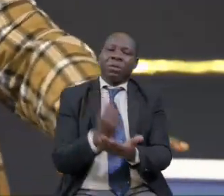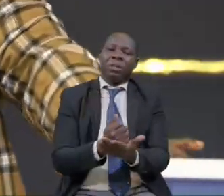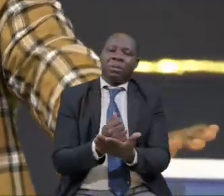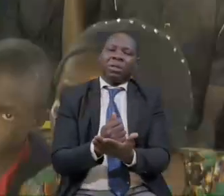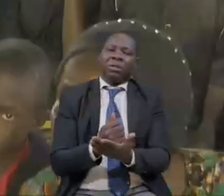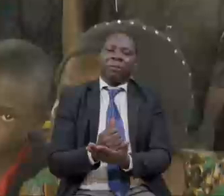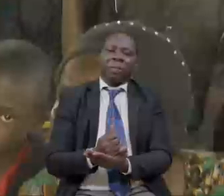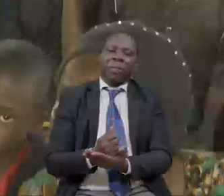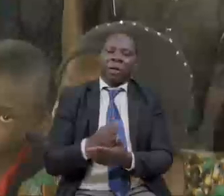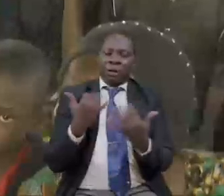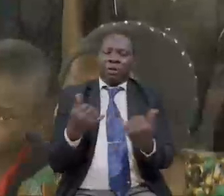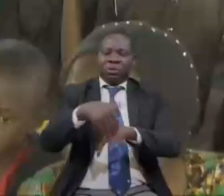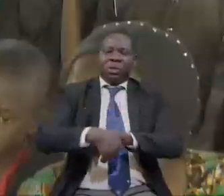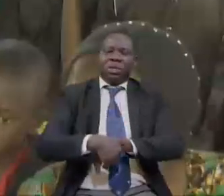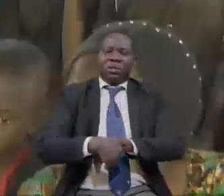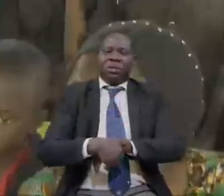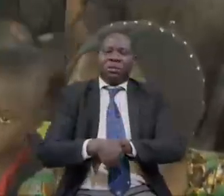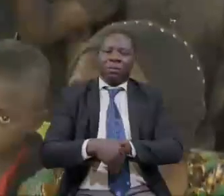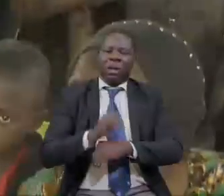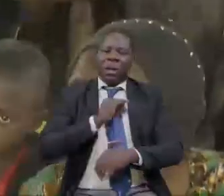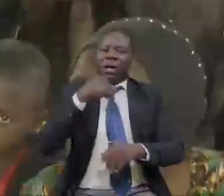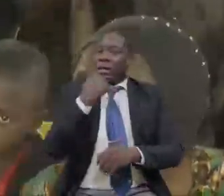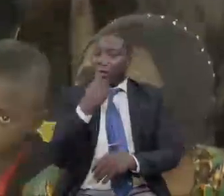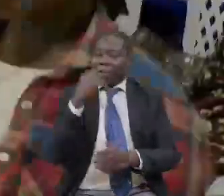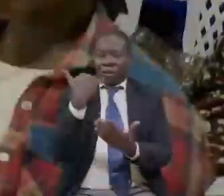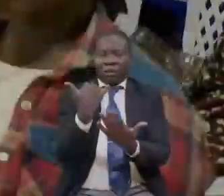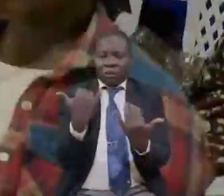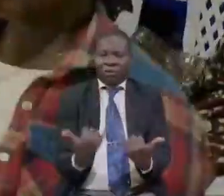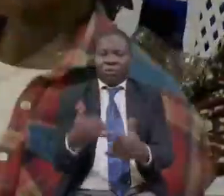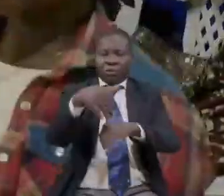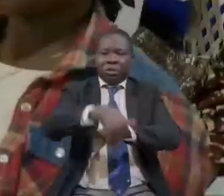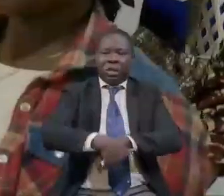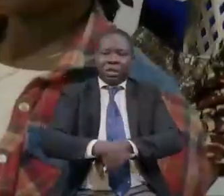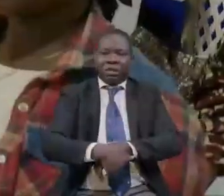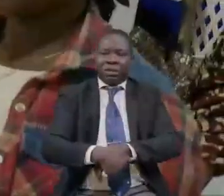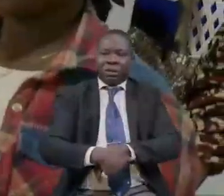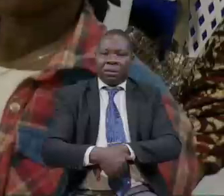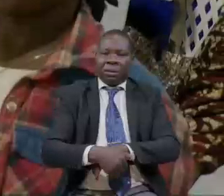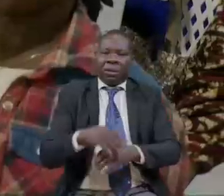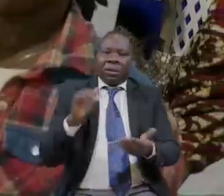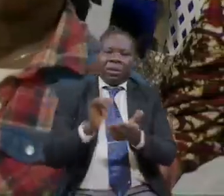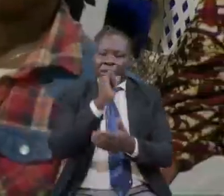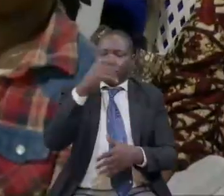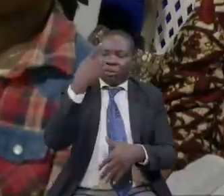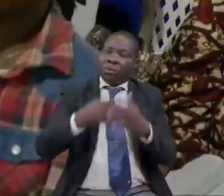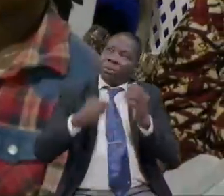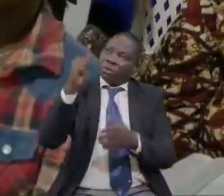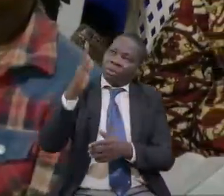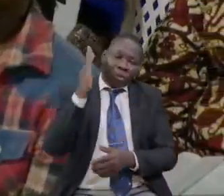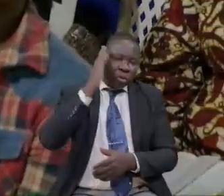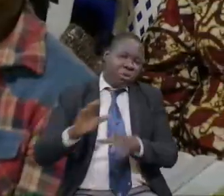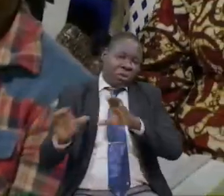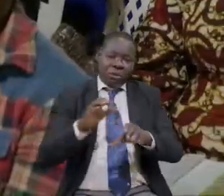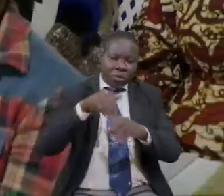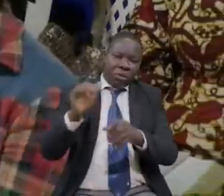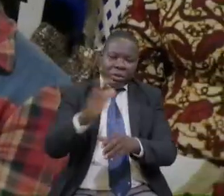Tonight, I said tonight, that's what he will do in your life. If you let